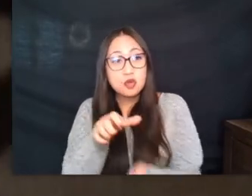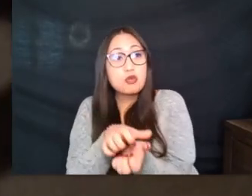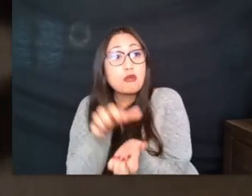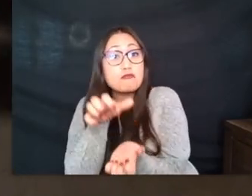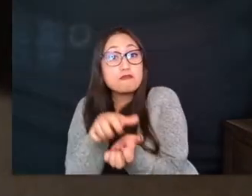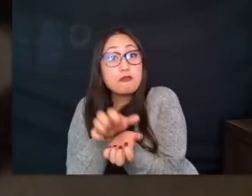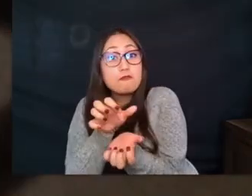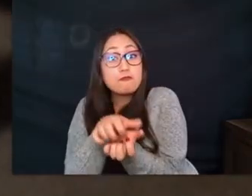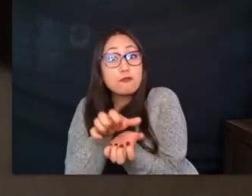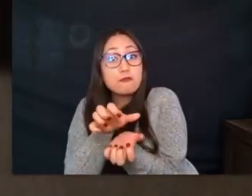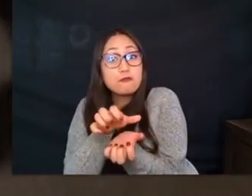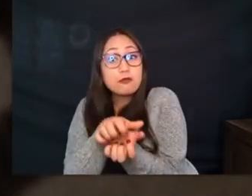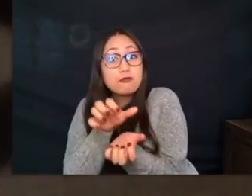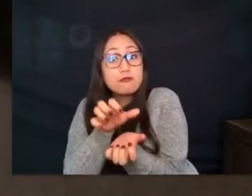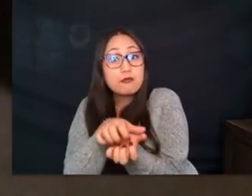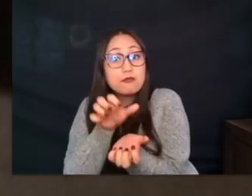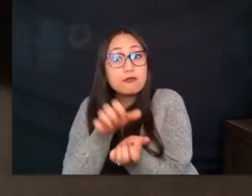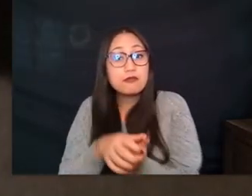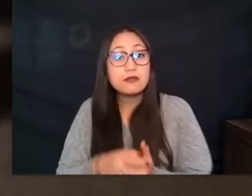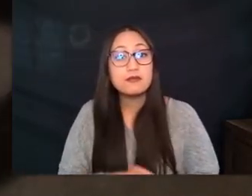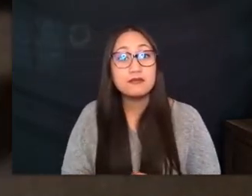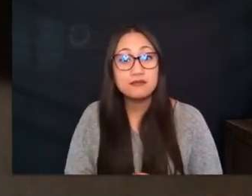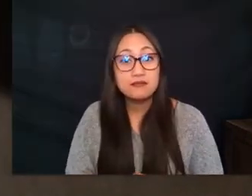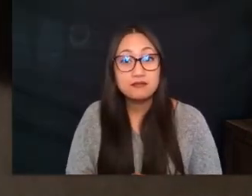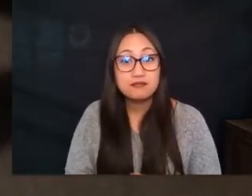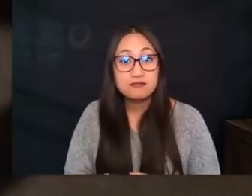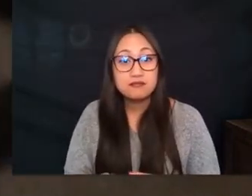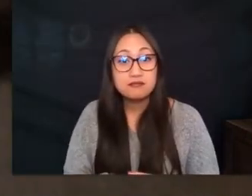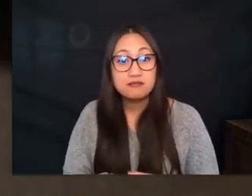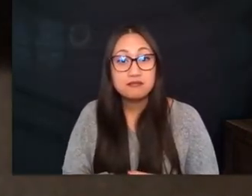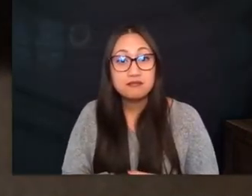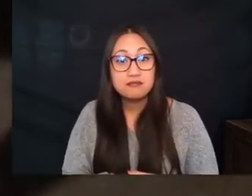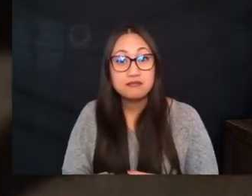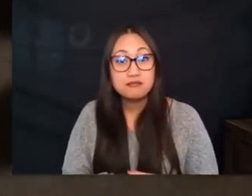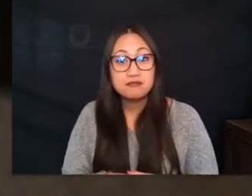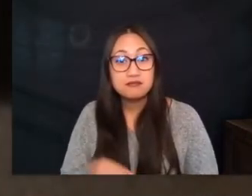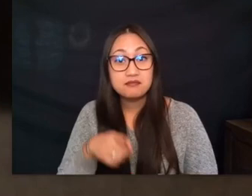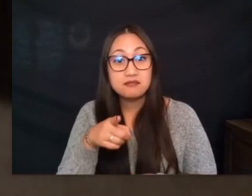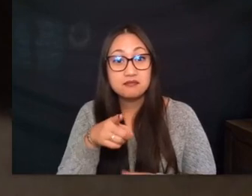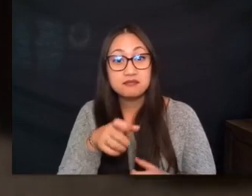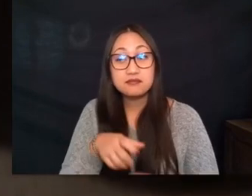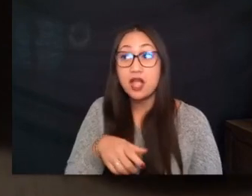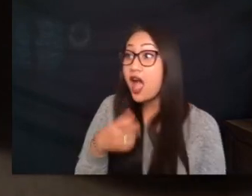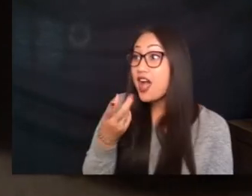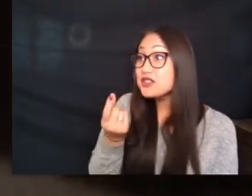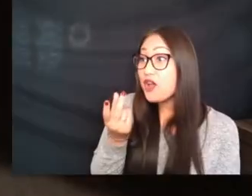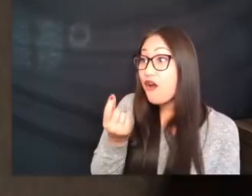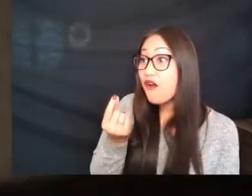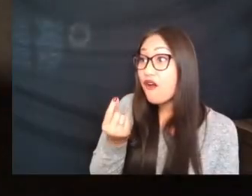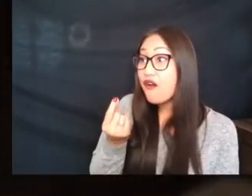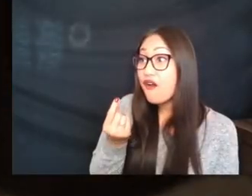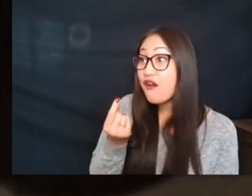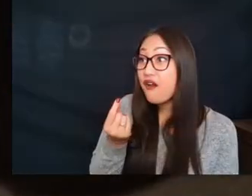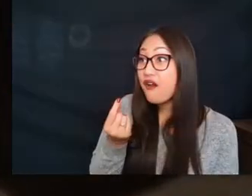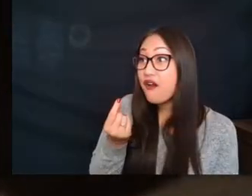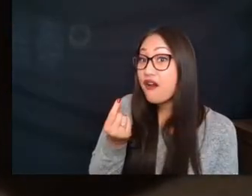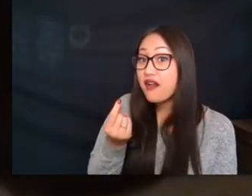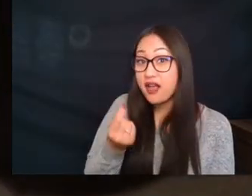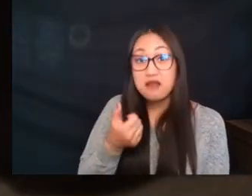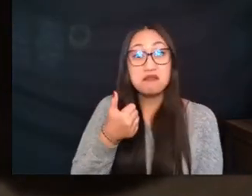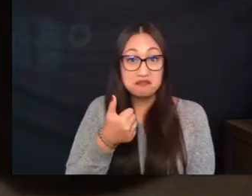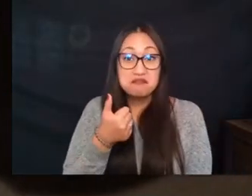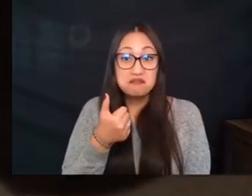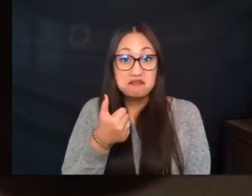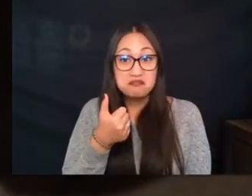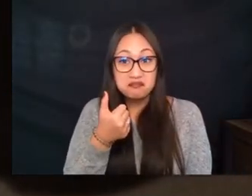Roof, roof, roof, roof, roof, roof, roof. It's a dog.